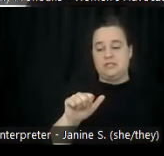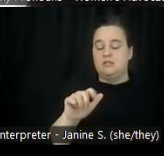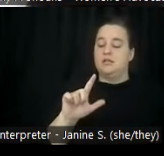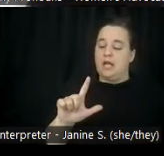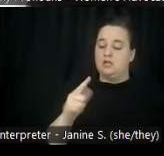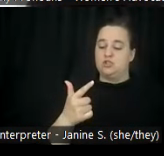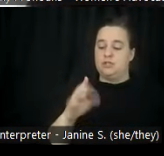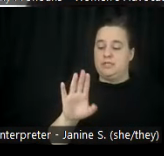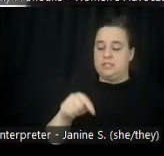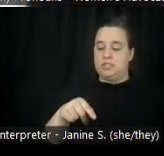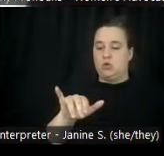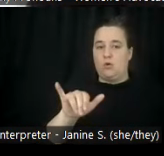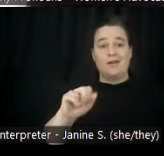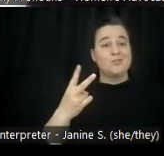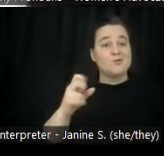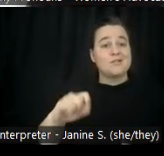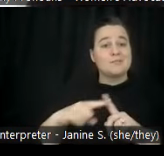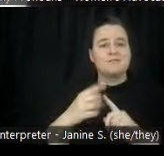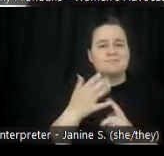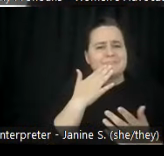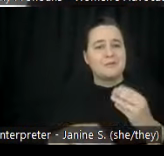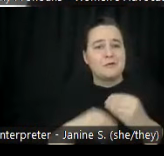LGBTQIA2S plus community. Wonderful, thank you for including that.